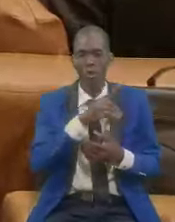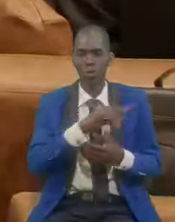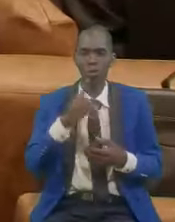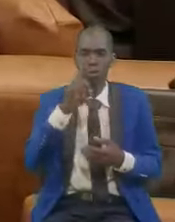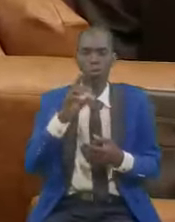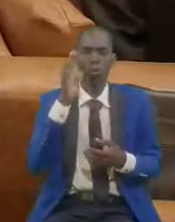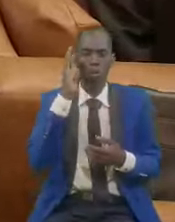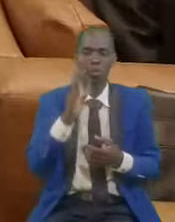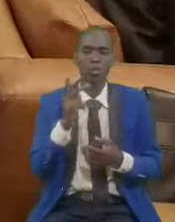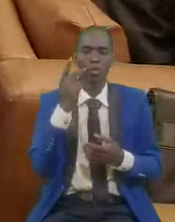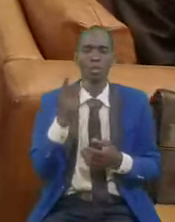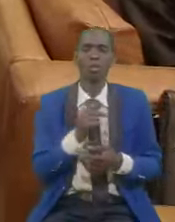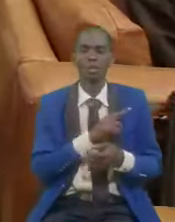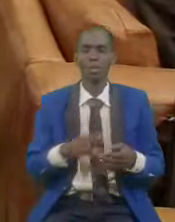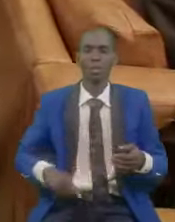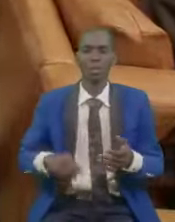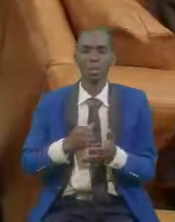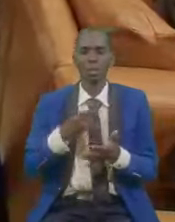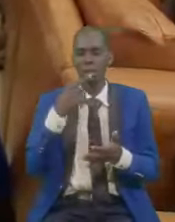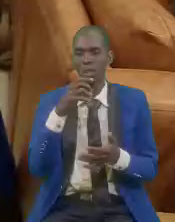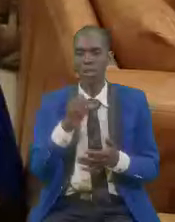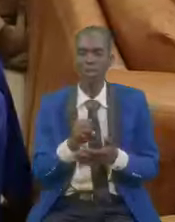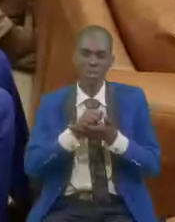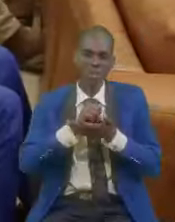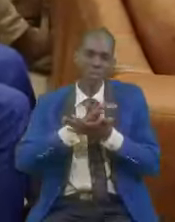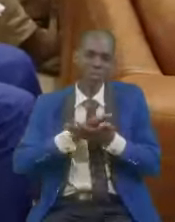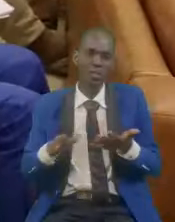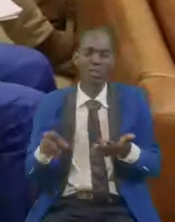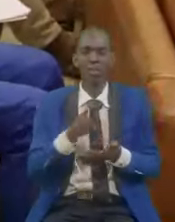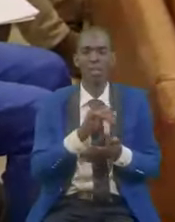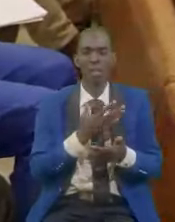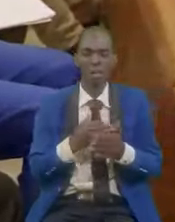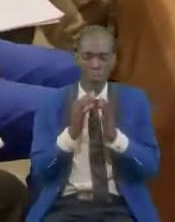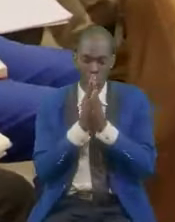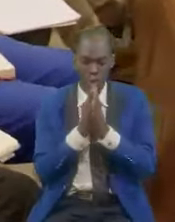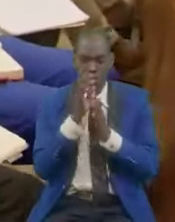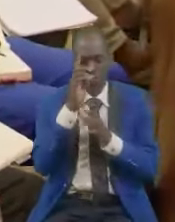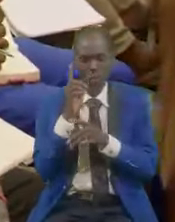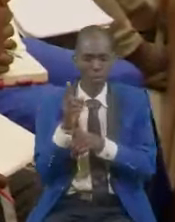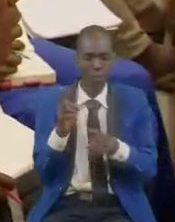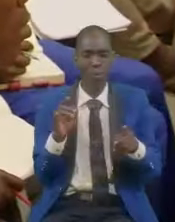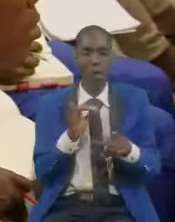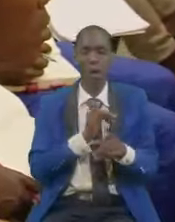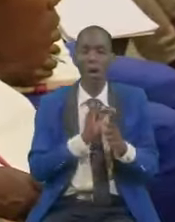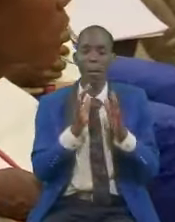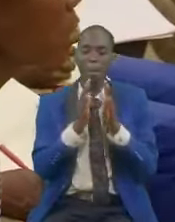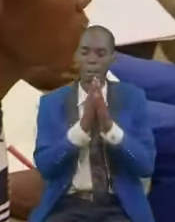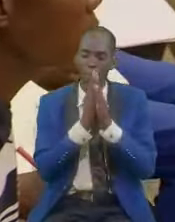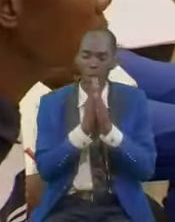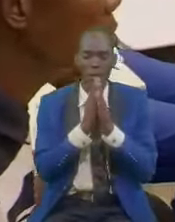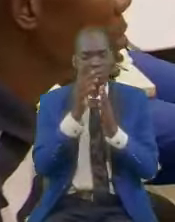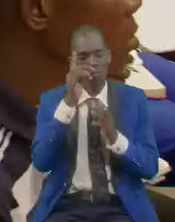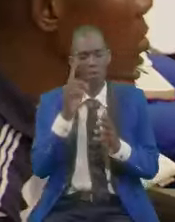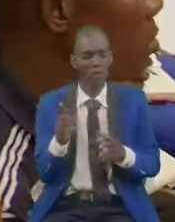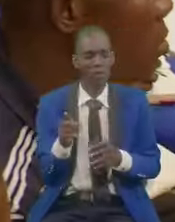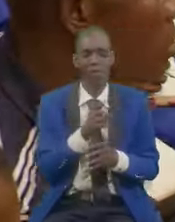Lord. It says, sanctify them, and I pray for them. I pray for these, but not for them alone. I pray for